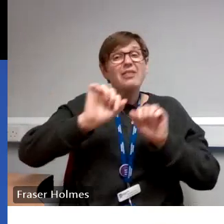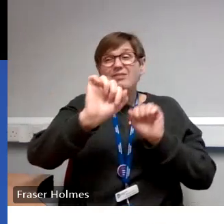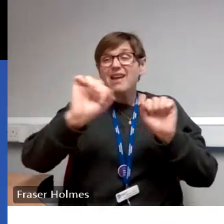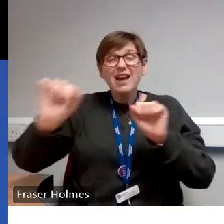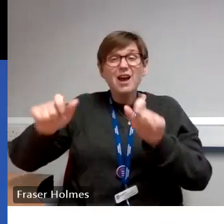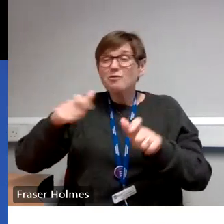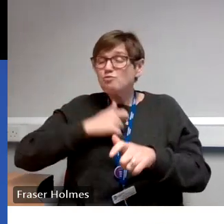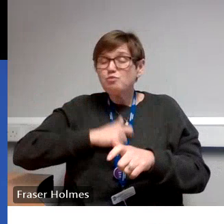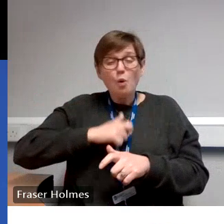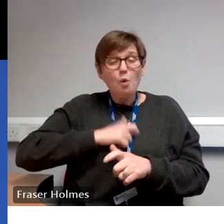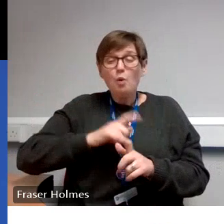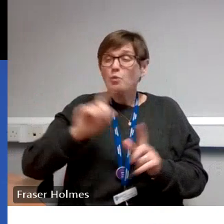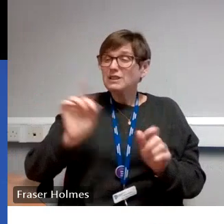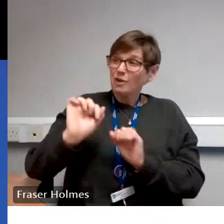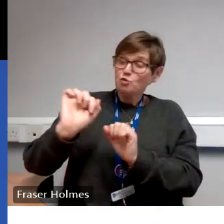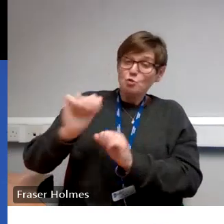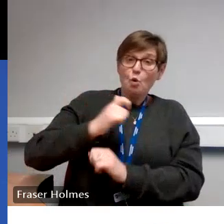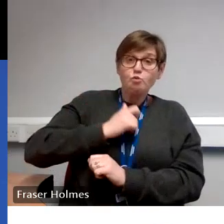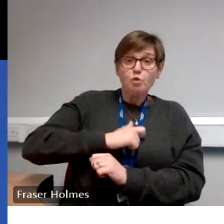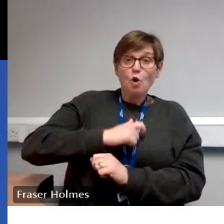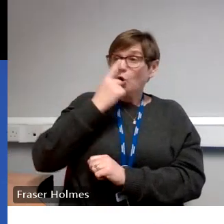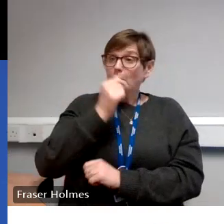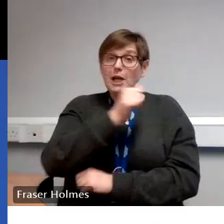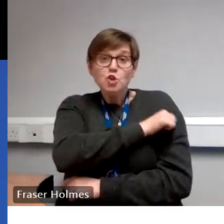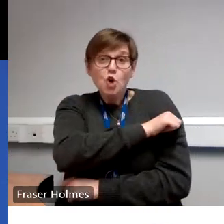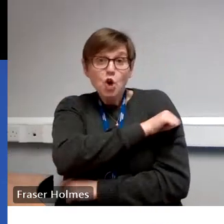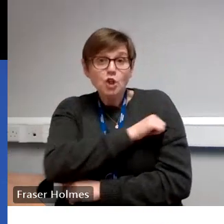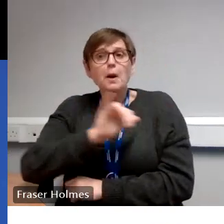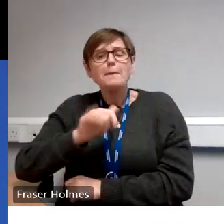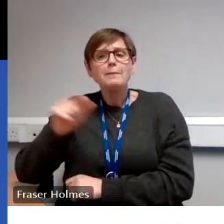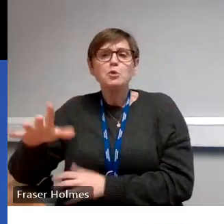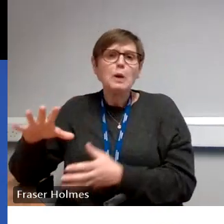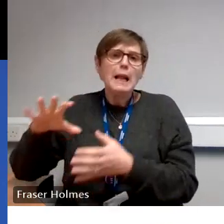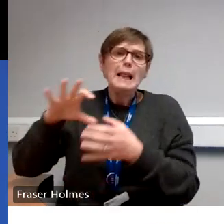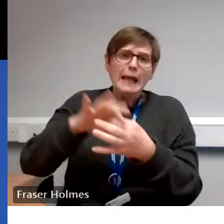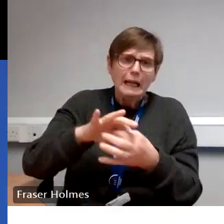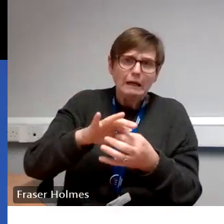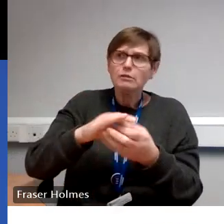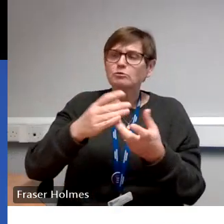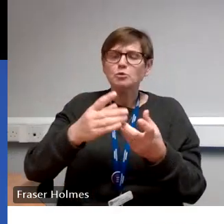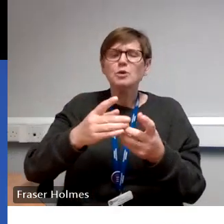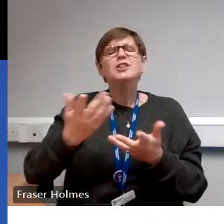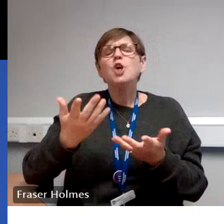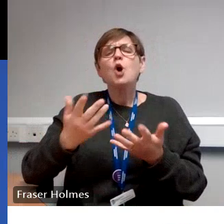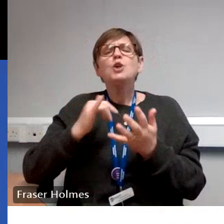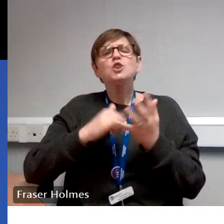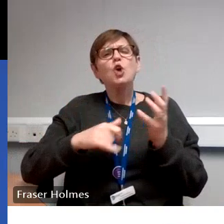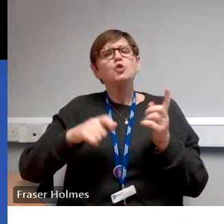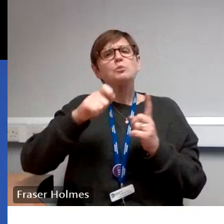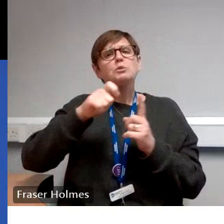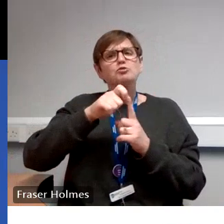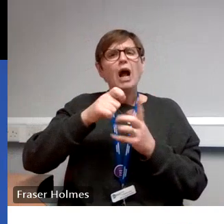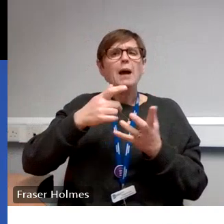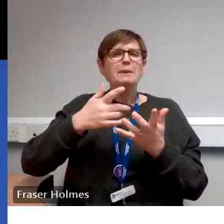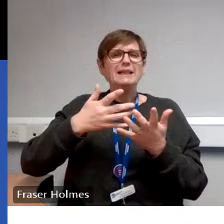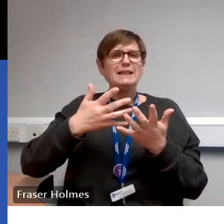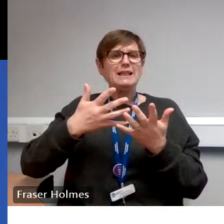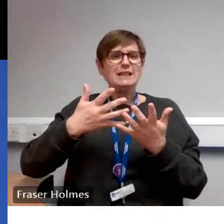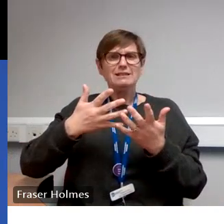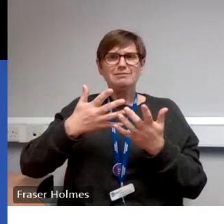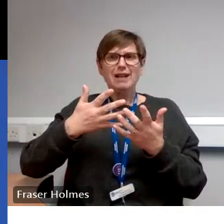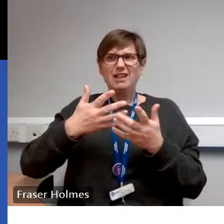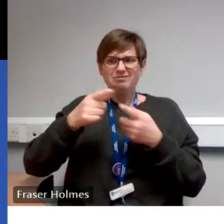So, you know, whatever your role was, you could be a nurse, but you might be linking people. So social prescribing is an aspect of many people's roles